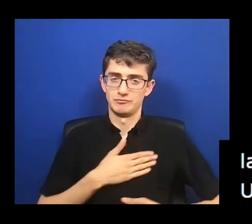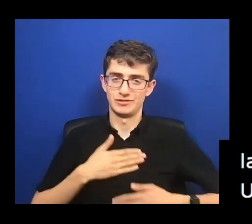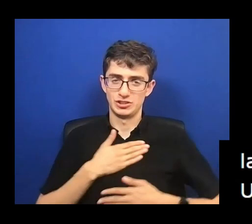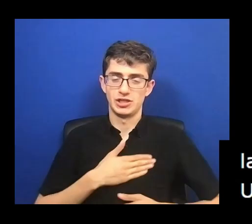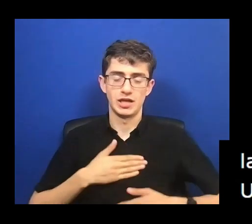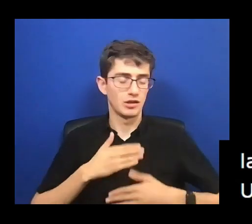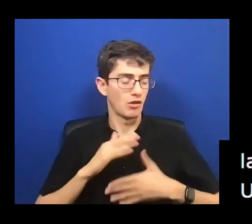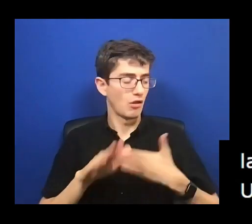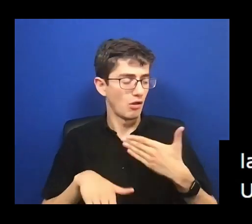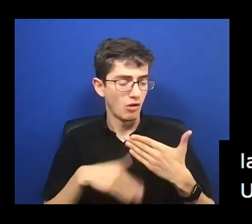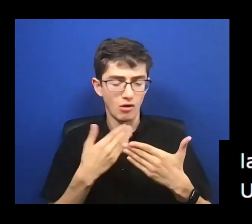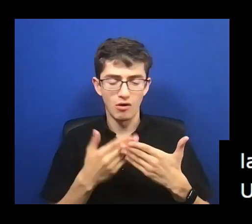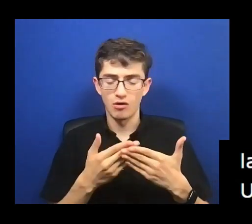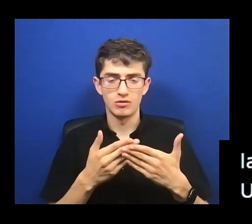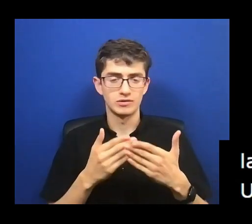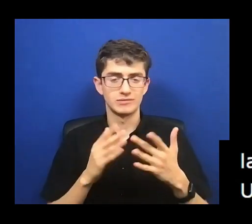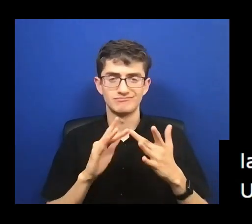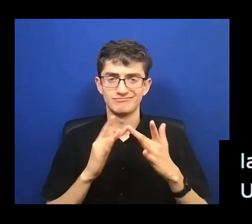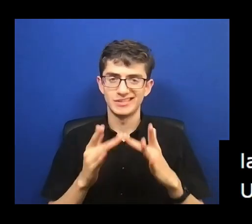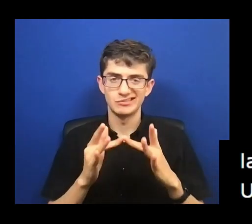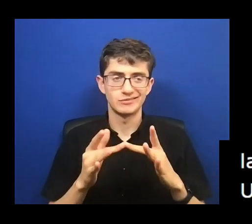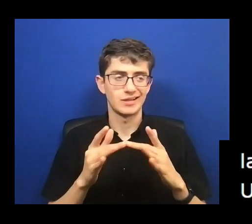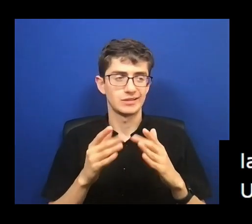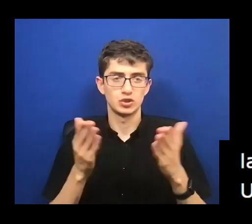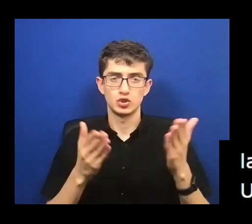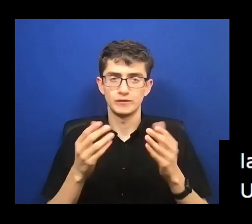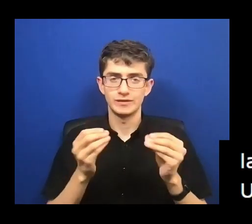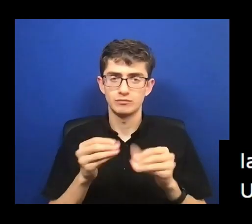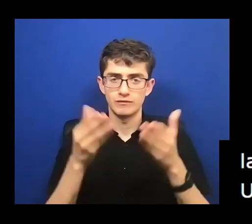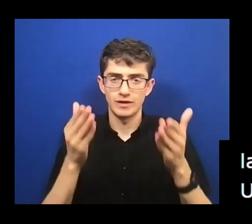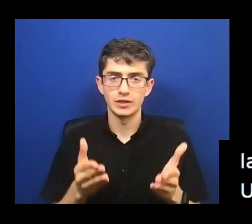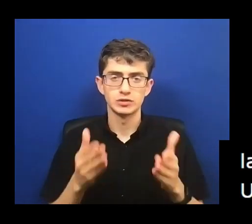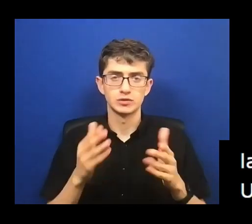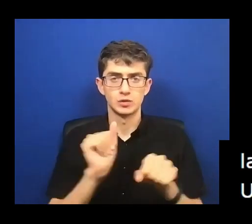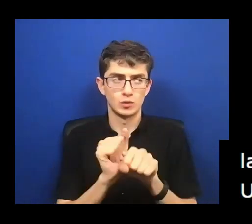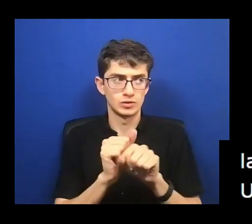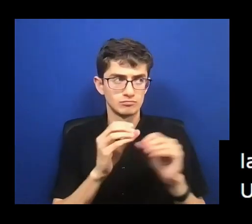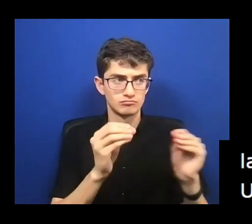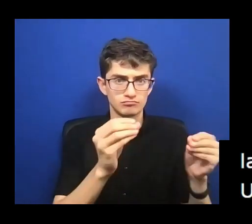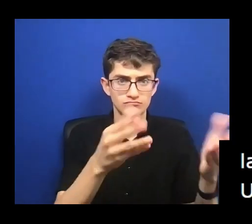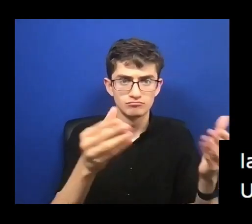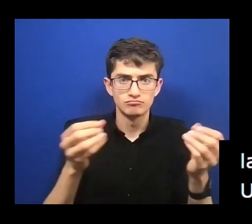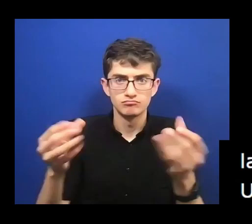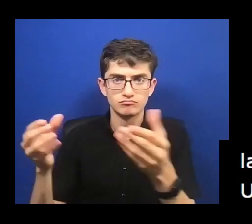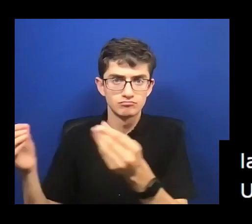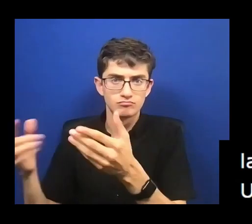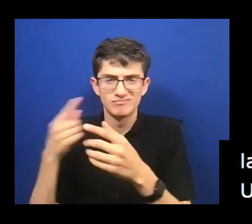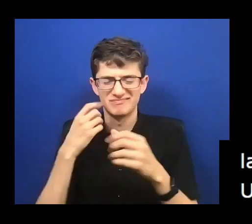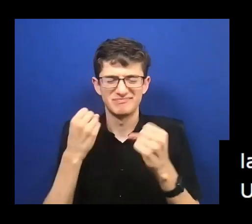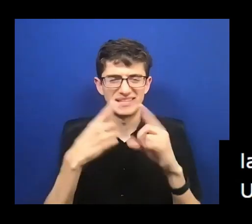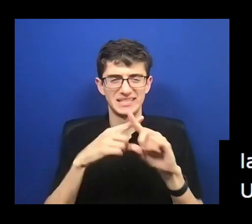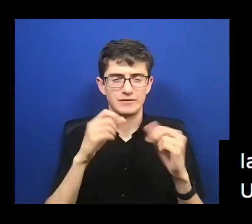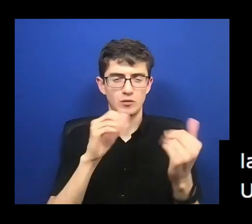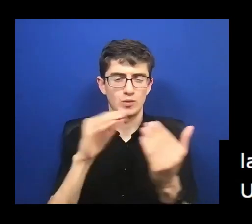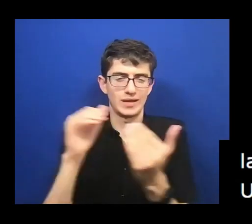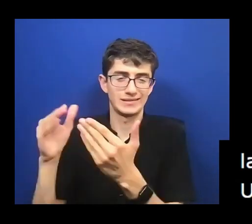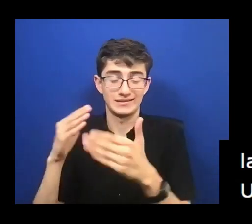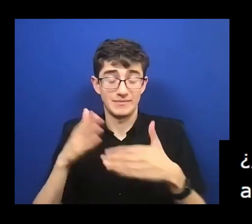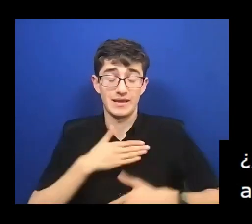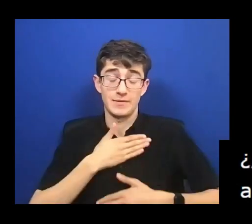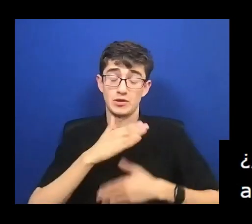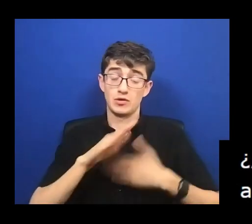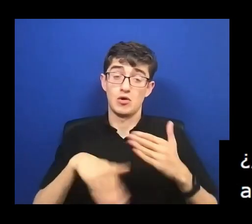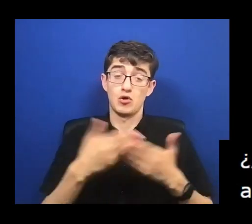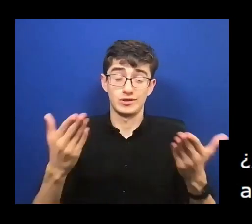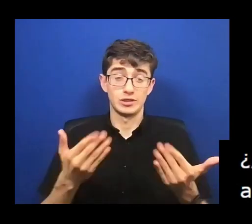internet service providers that are working to bring internet service to New Yorkers in a variety of ways, being here today. And all the work they do